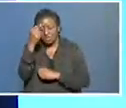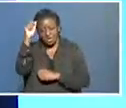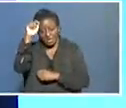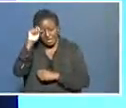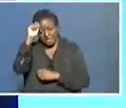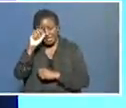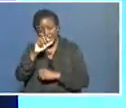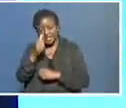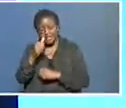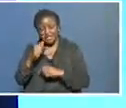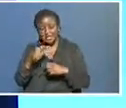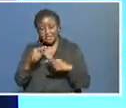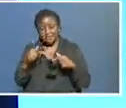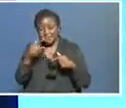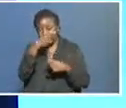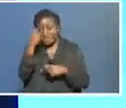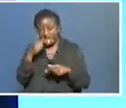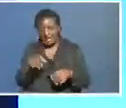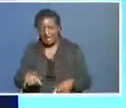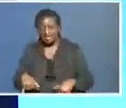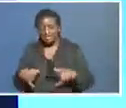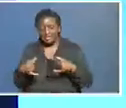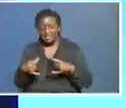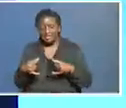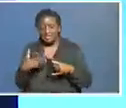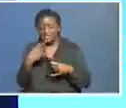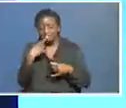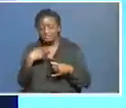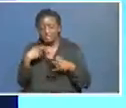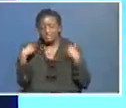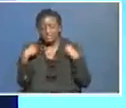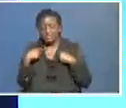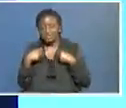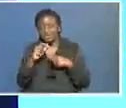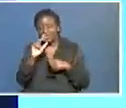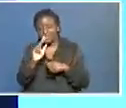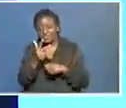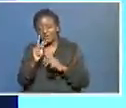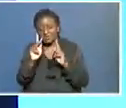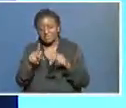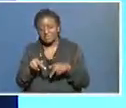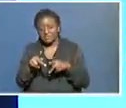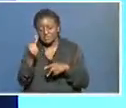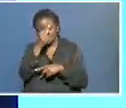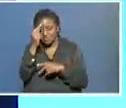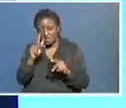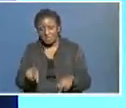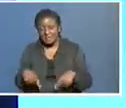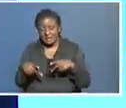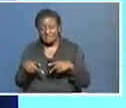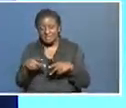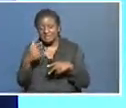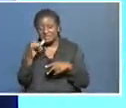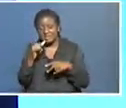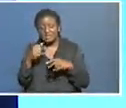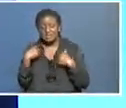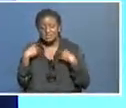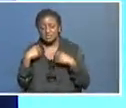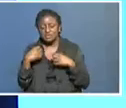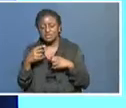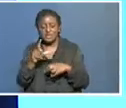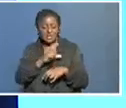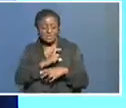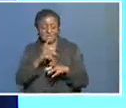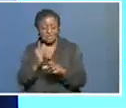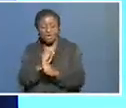long-sleeved shirt, and the third suspect, gray pants and yellow shirt. Officers caught two of the culprits about an hour later in Stanyard